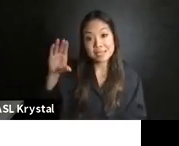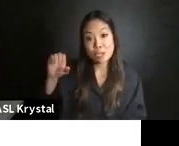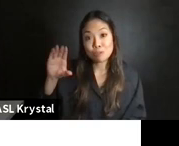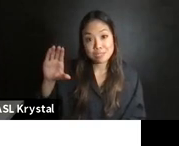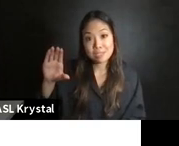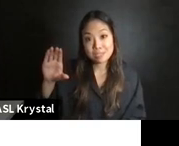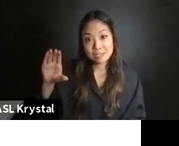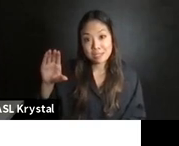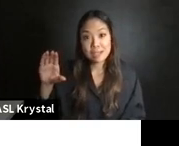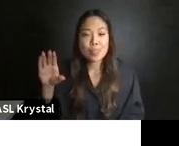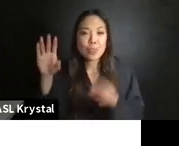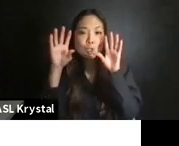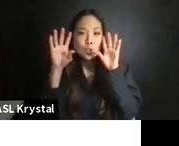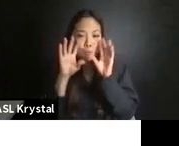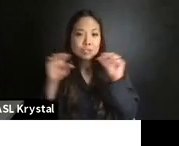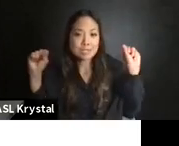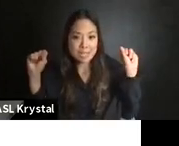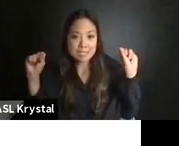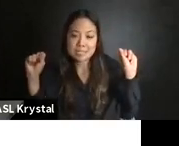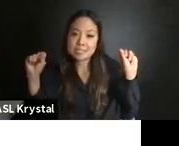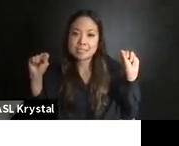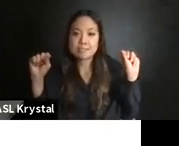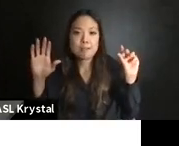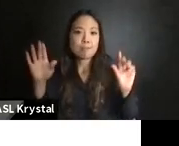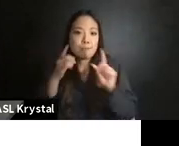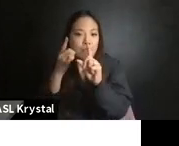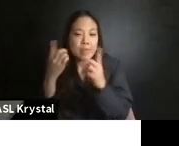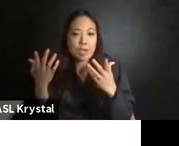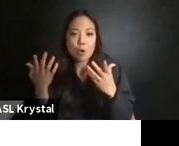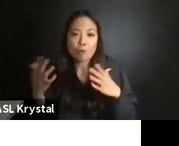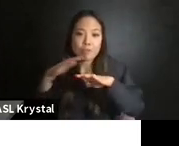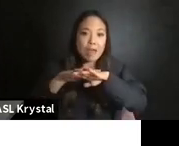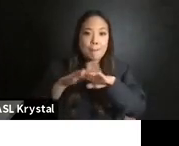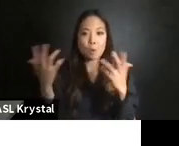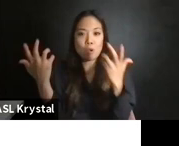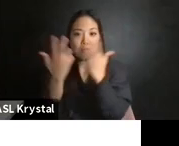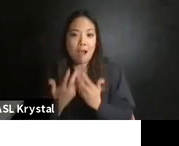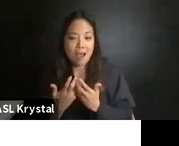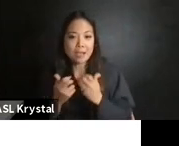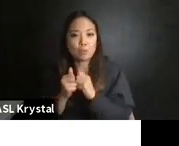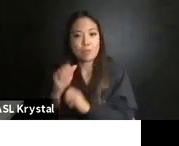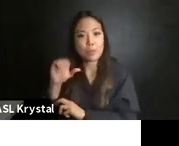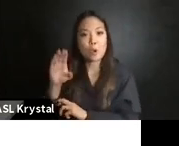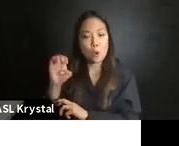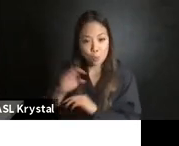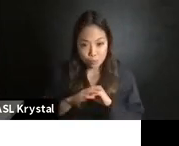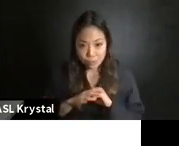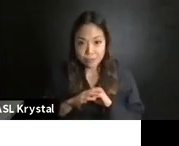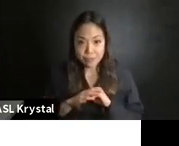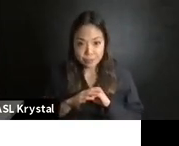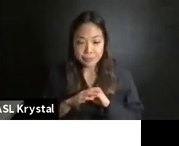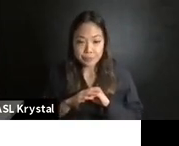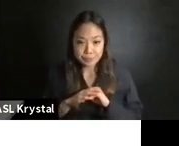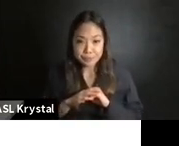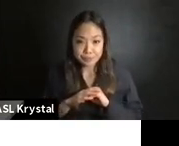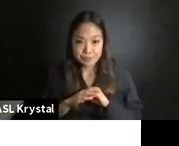circulars that overlap or align with the code for this particular new code they're all linked in for